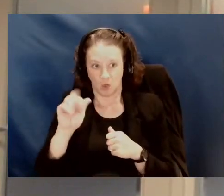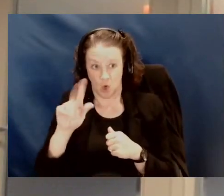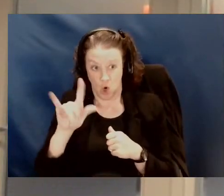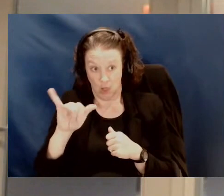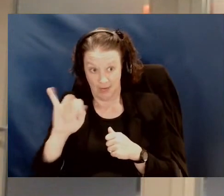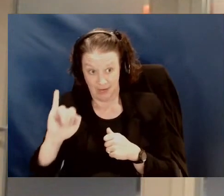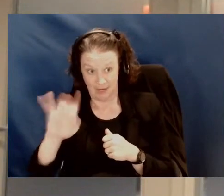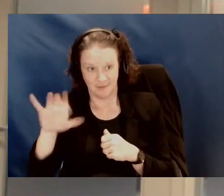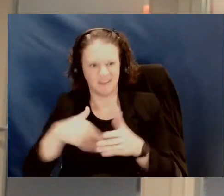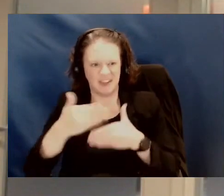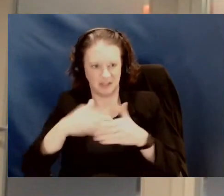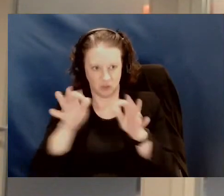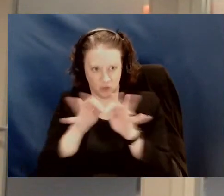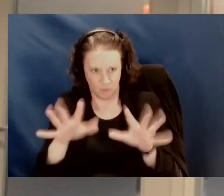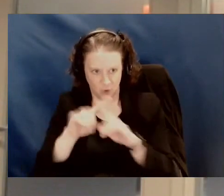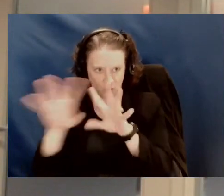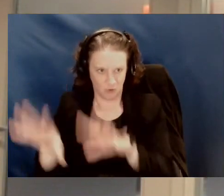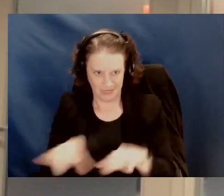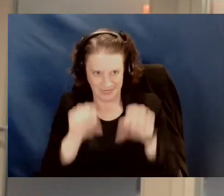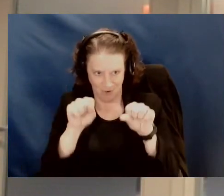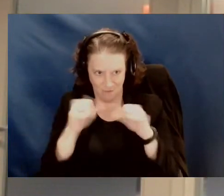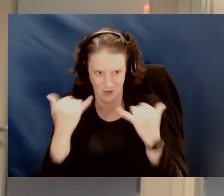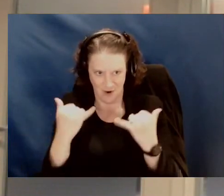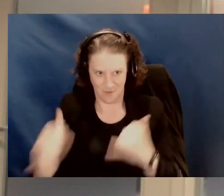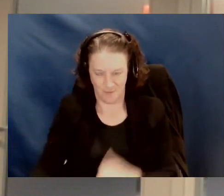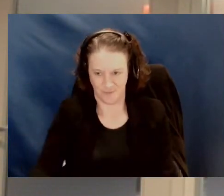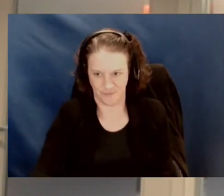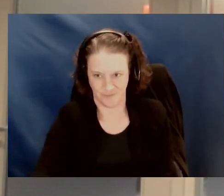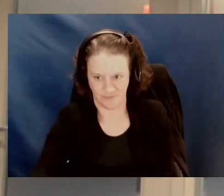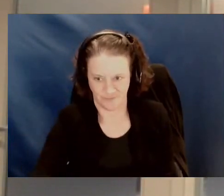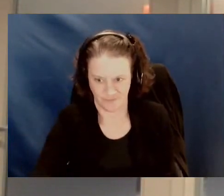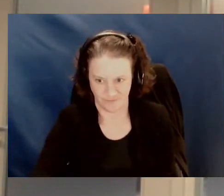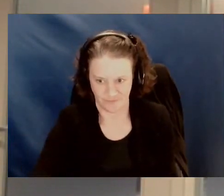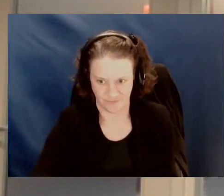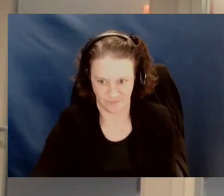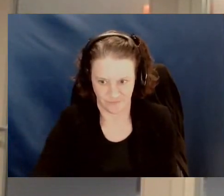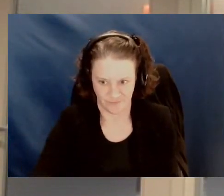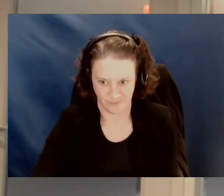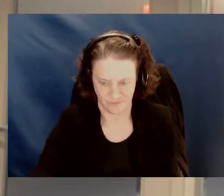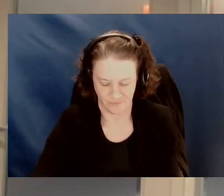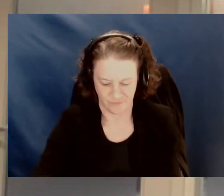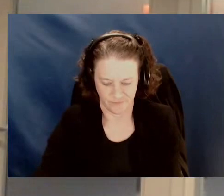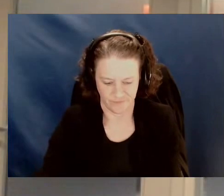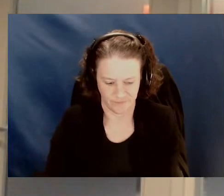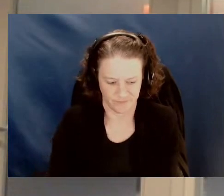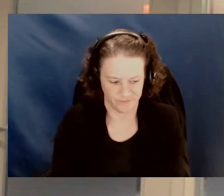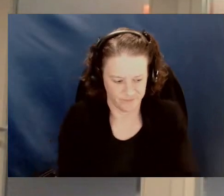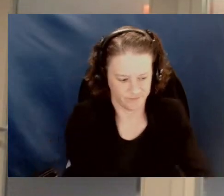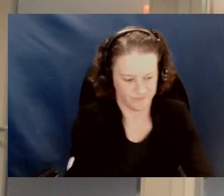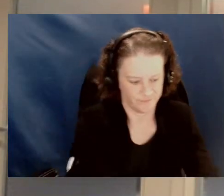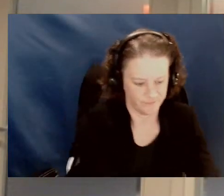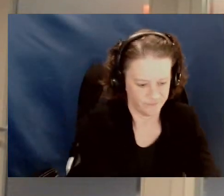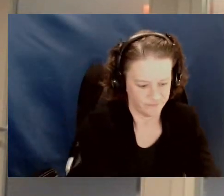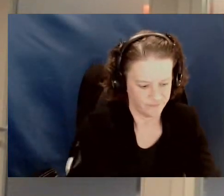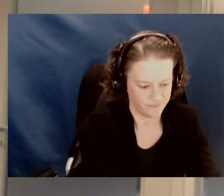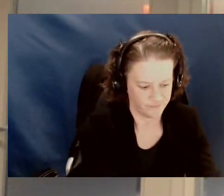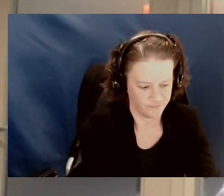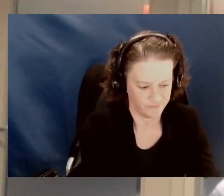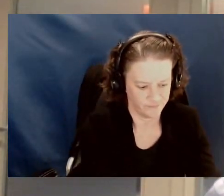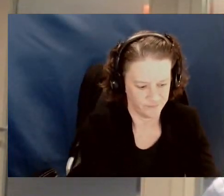or no questions. And I know that candidates do not like these. So I'm gonna make my first